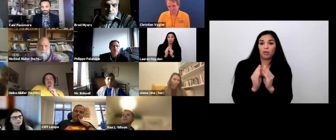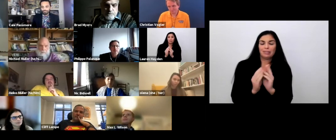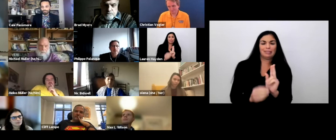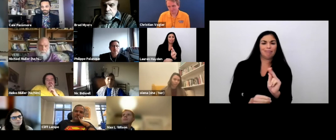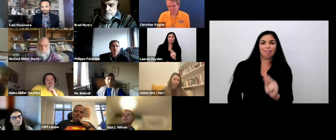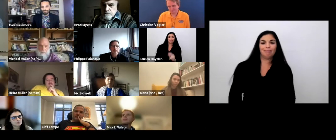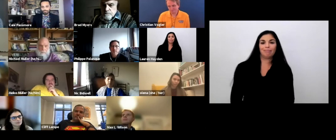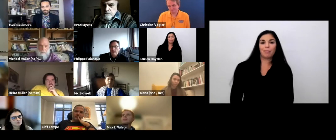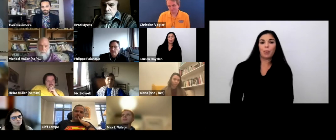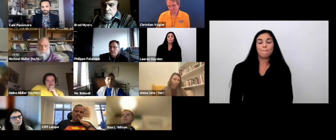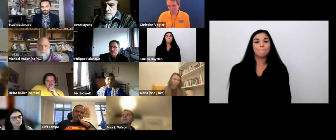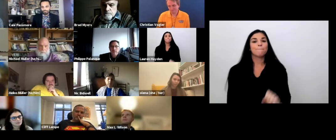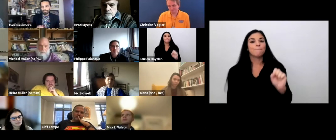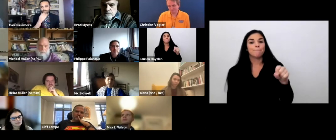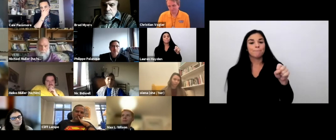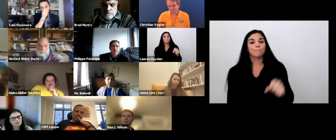Yep, noted.